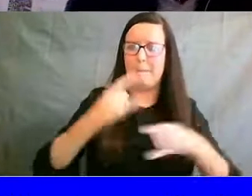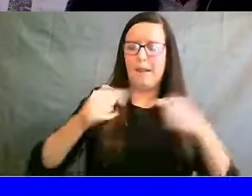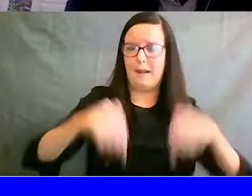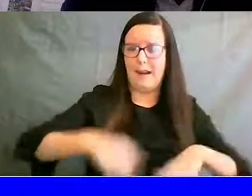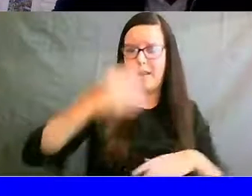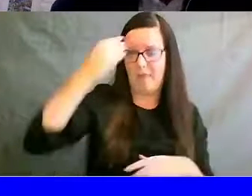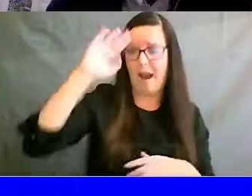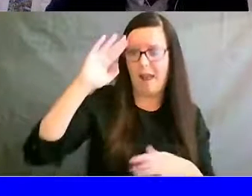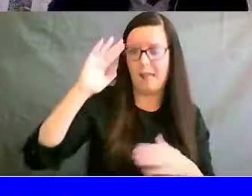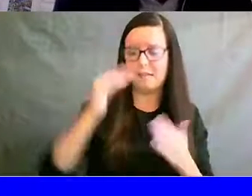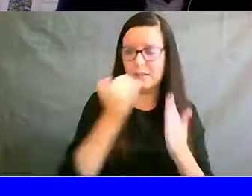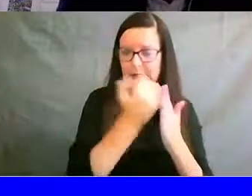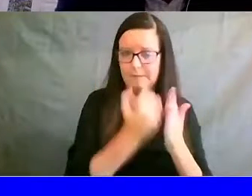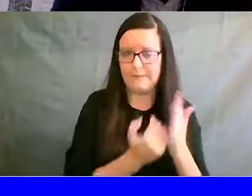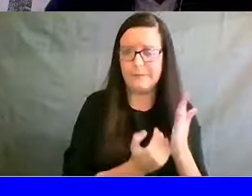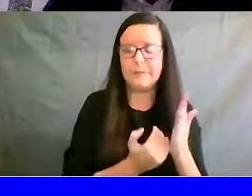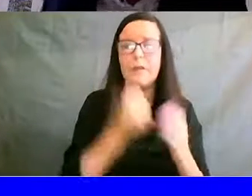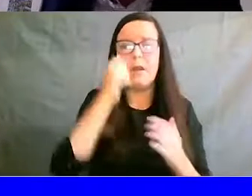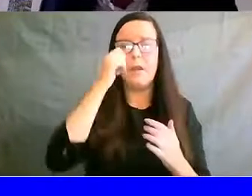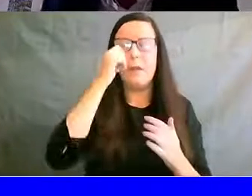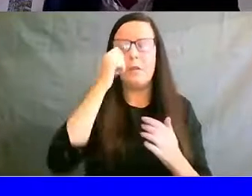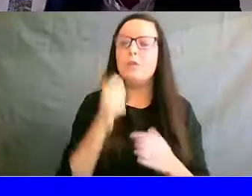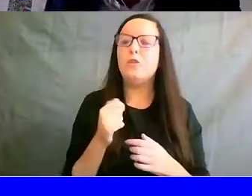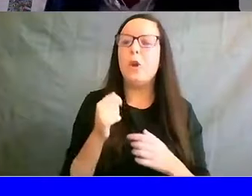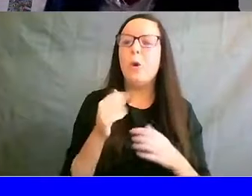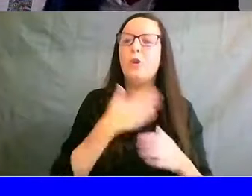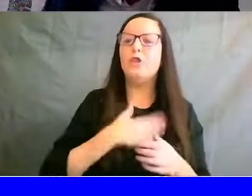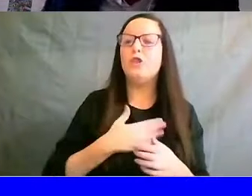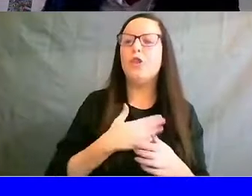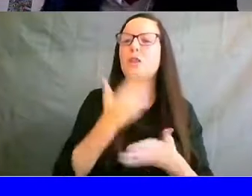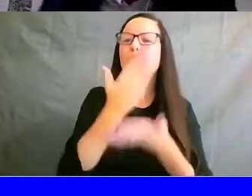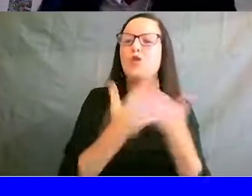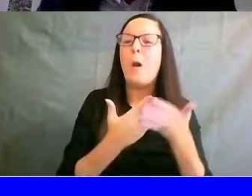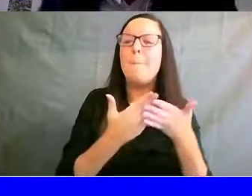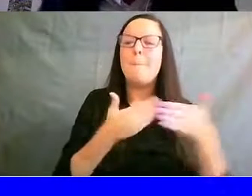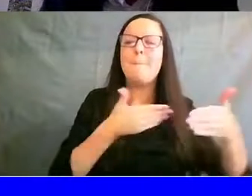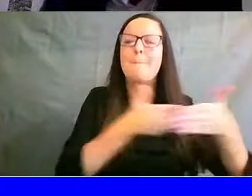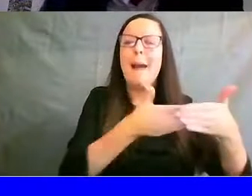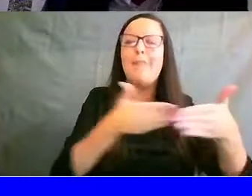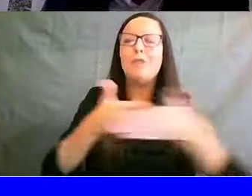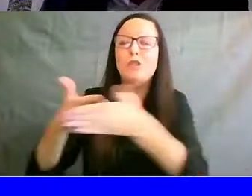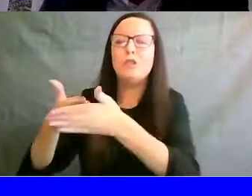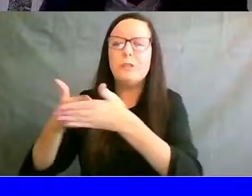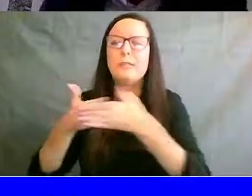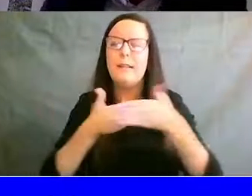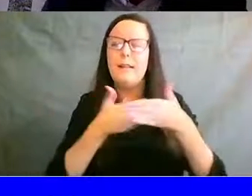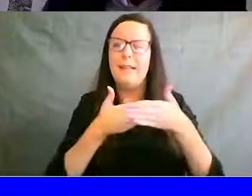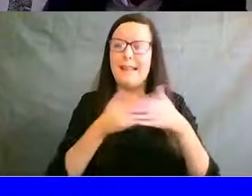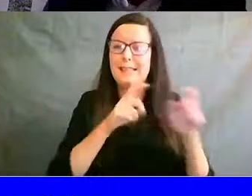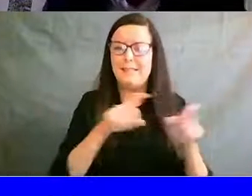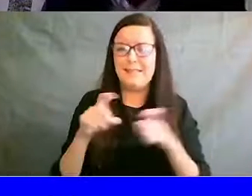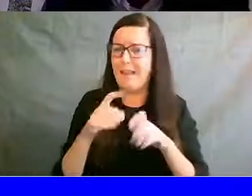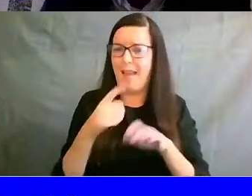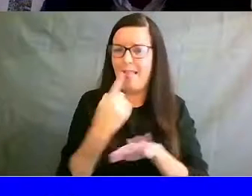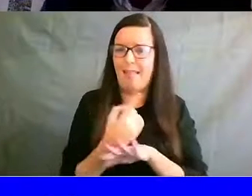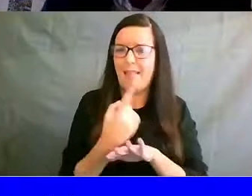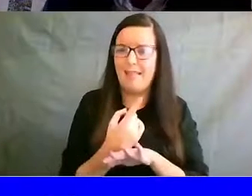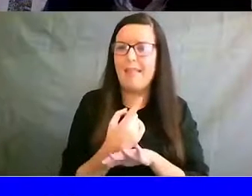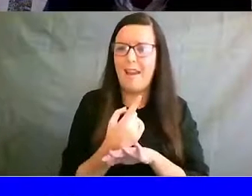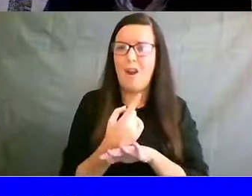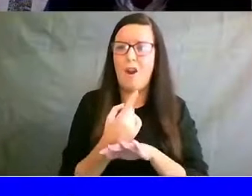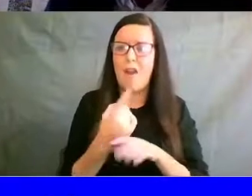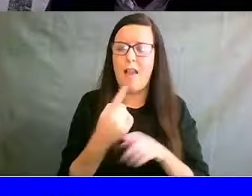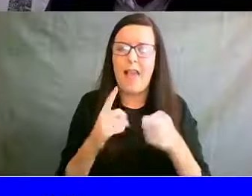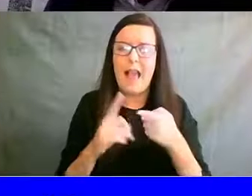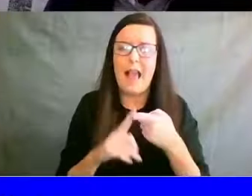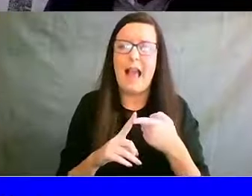just want to focus in the final slides on some of the outstanding barriers that continue to prejudice efforts at securing best evidence